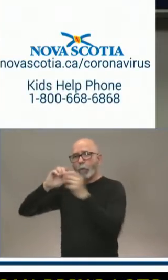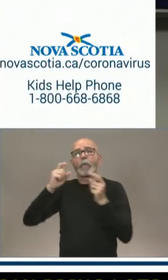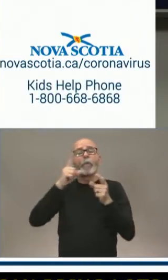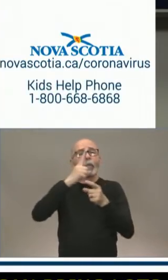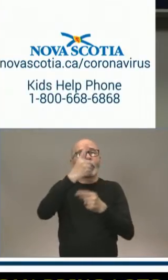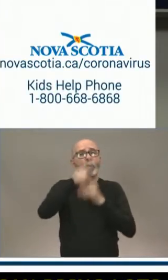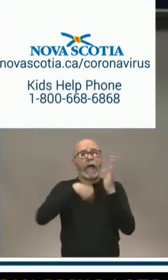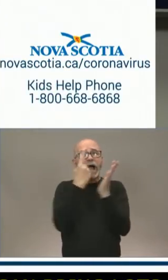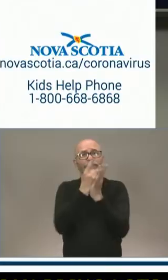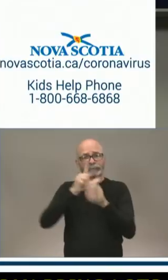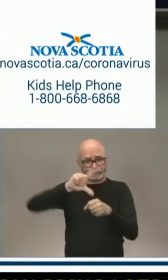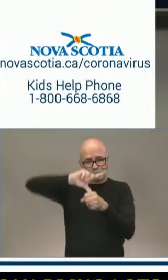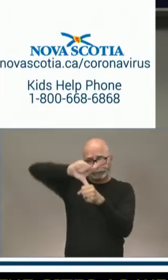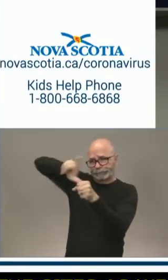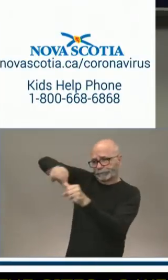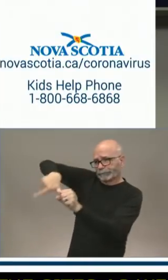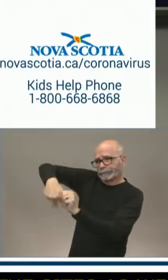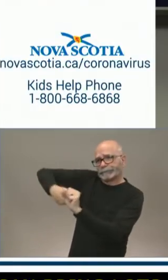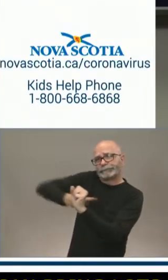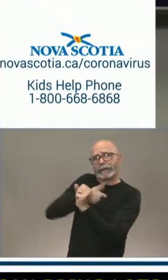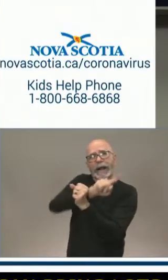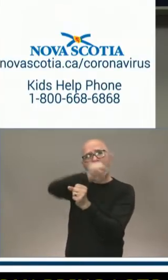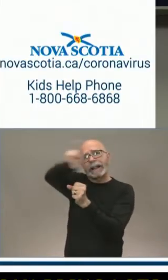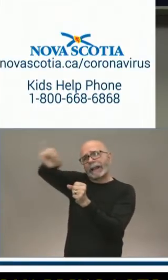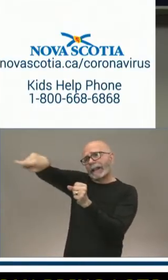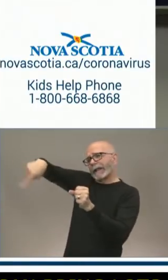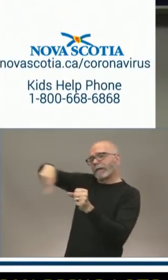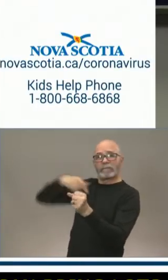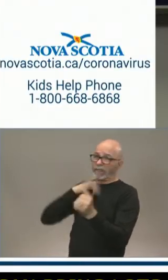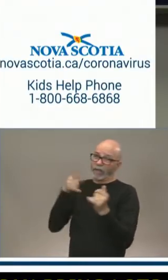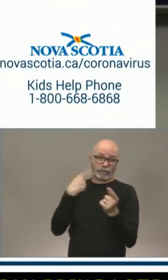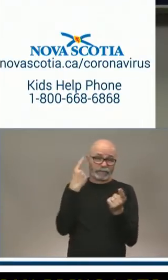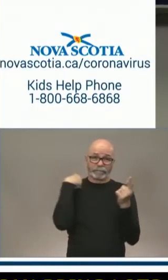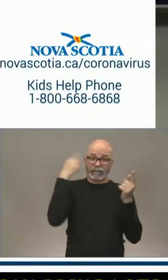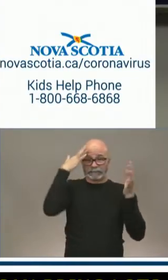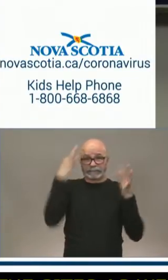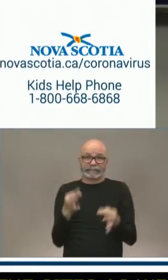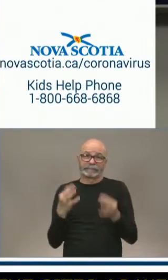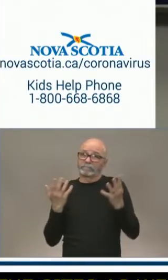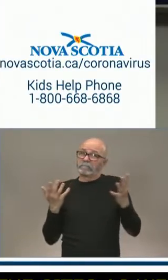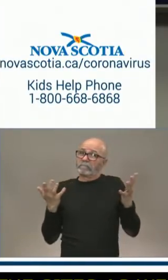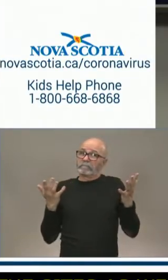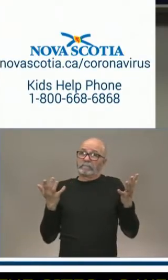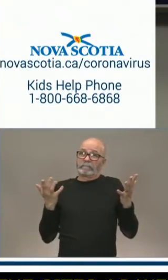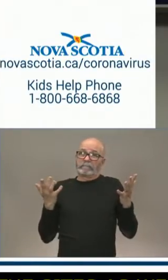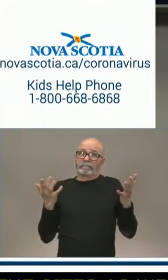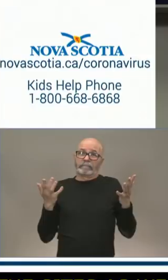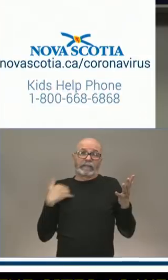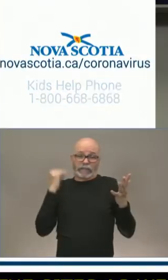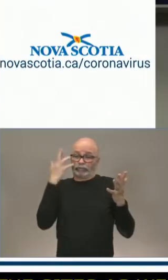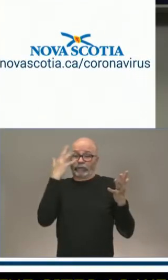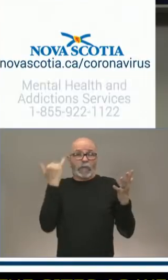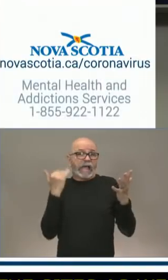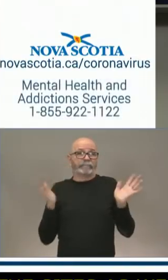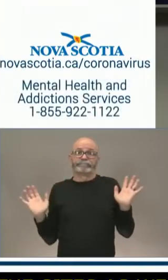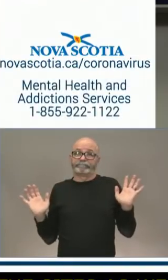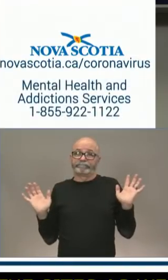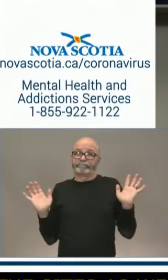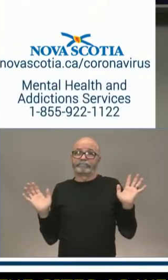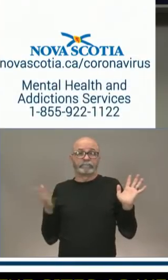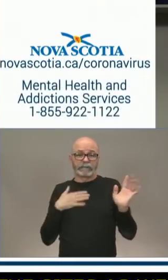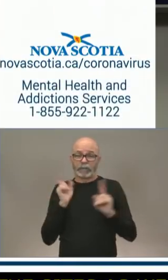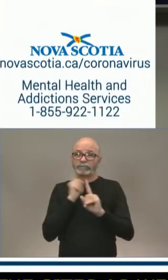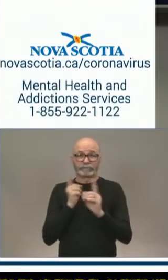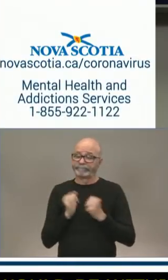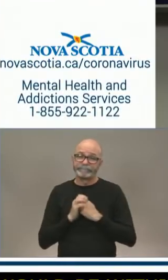major clinics. Those are the criteria that were. It had nothing to do with anything other than those very objective criteria. And